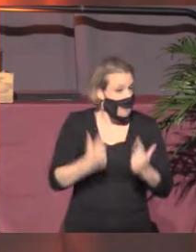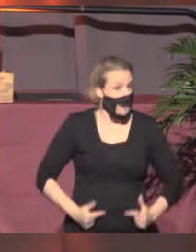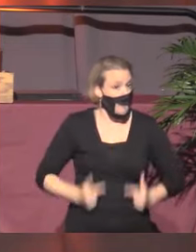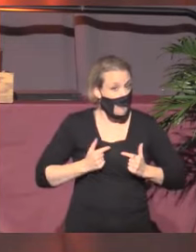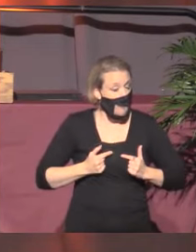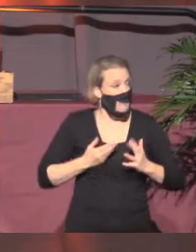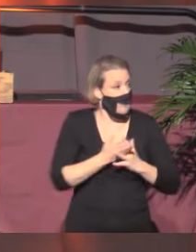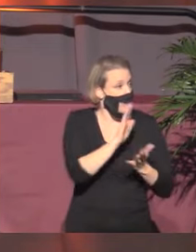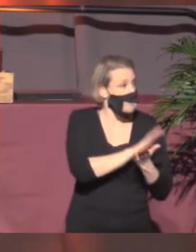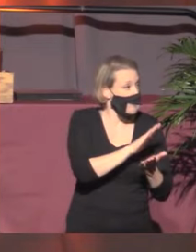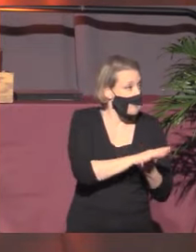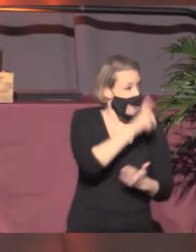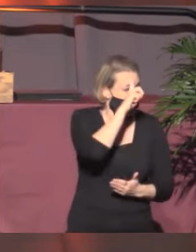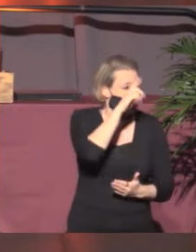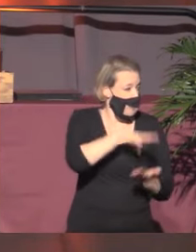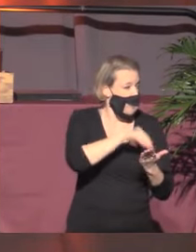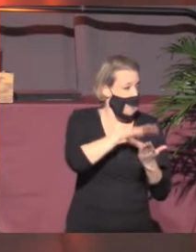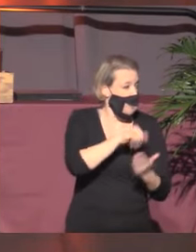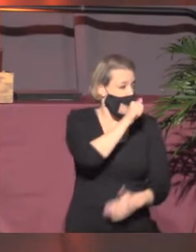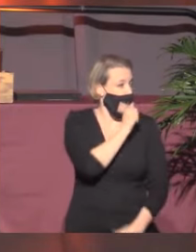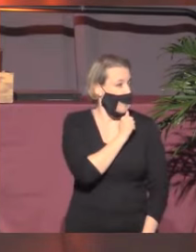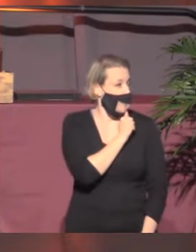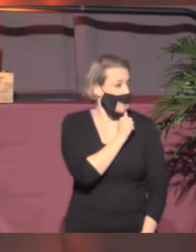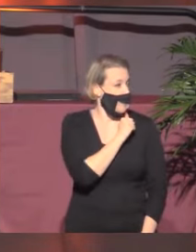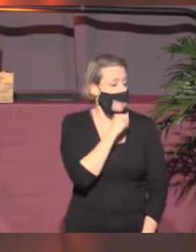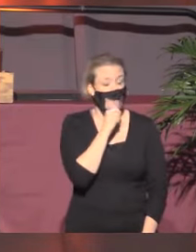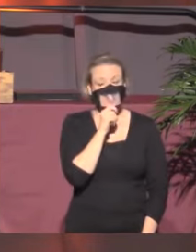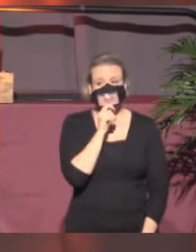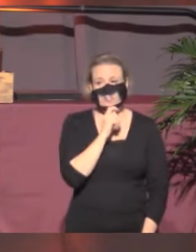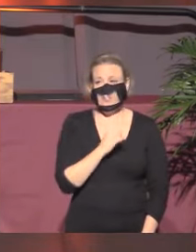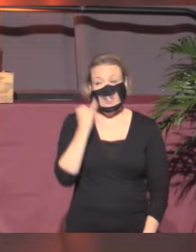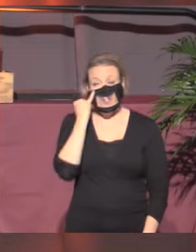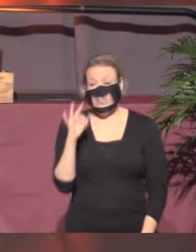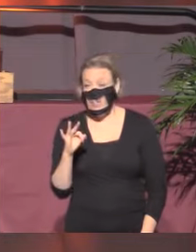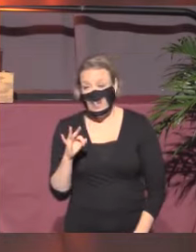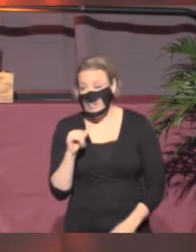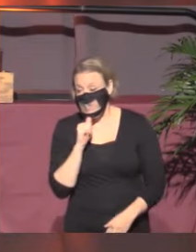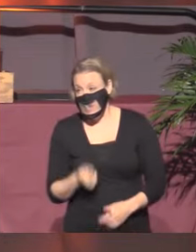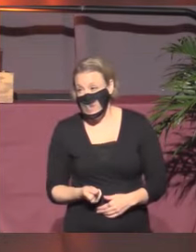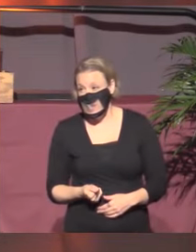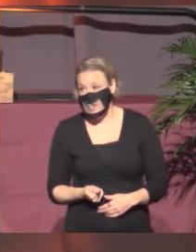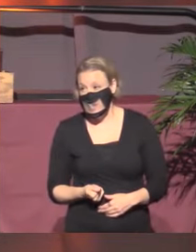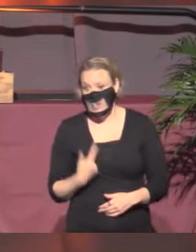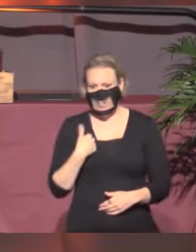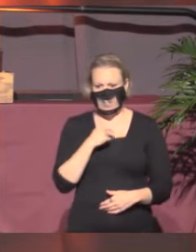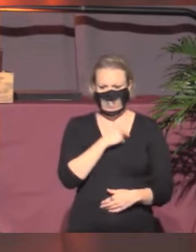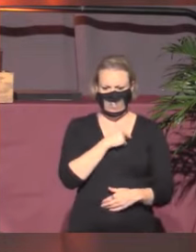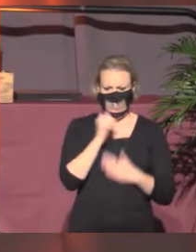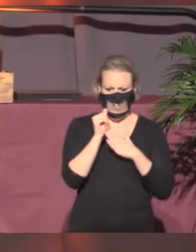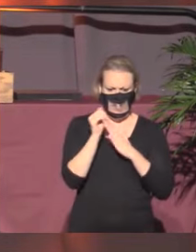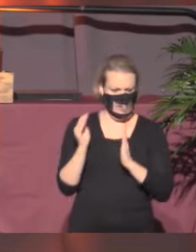so. If not, then we in higher education need to step back and think about what it is we're